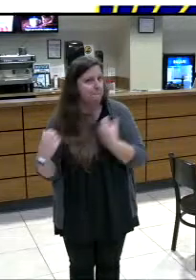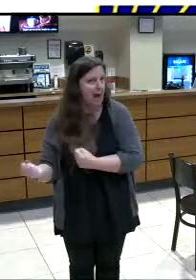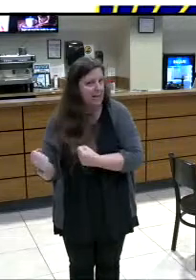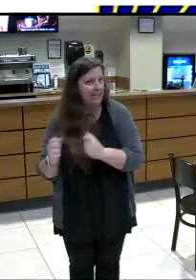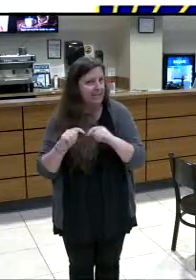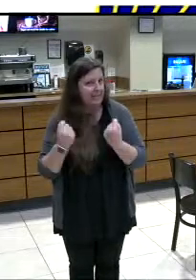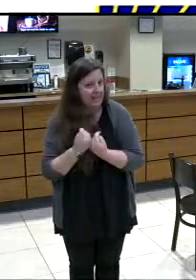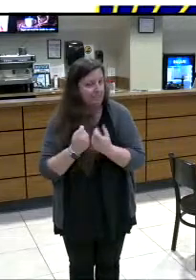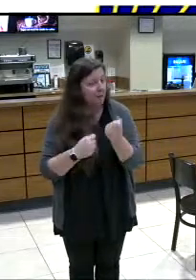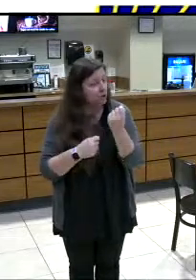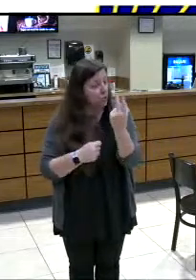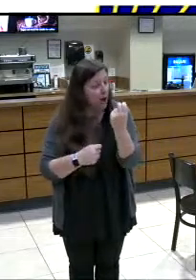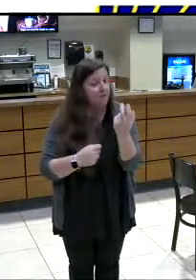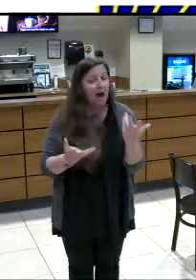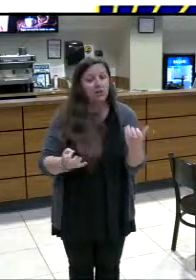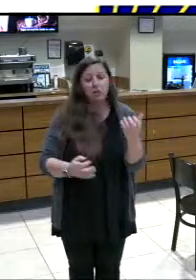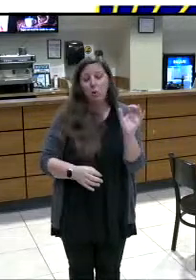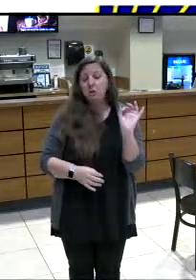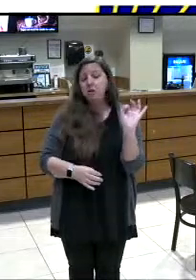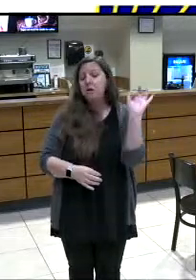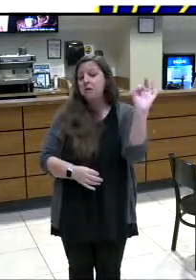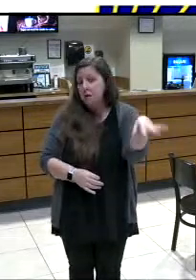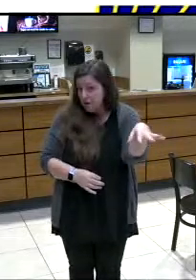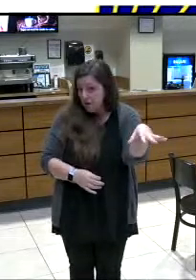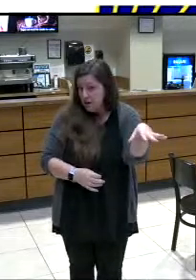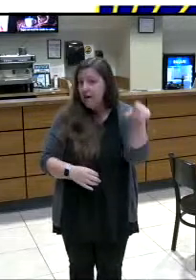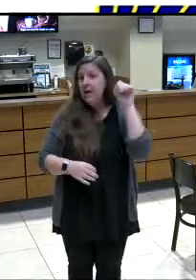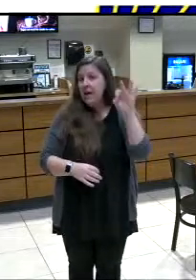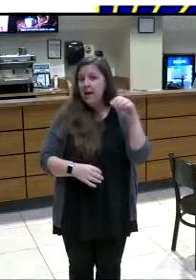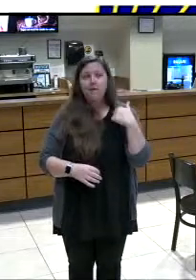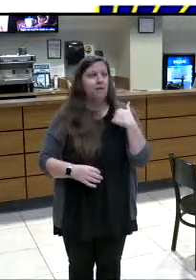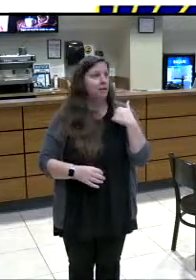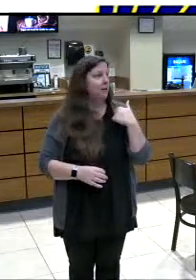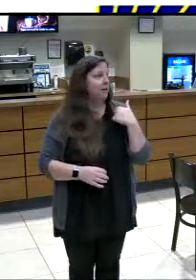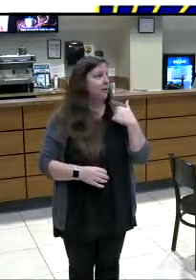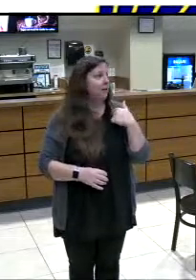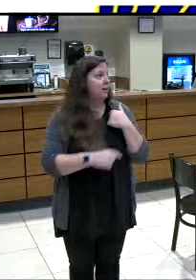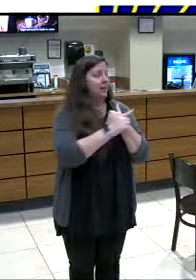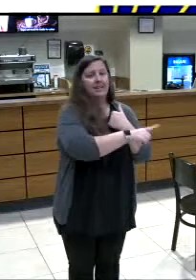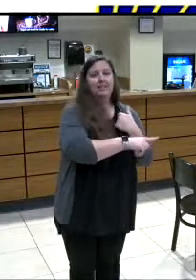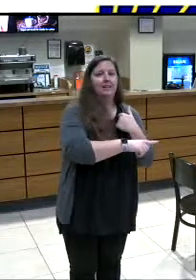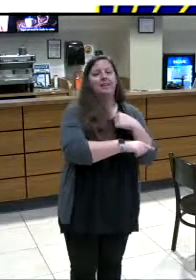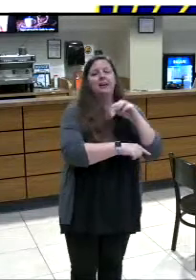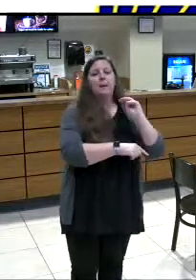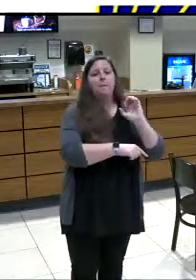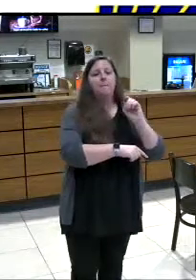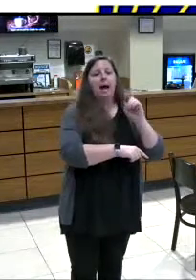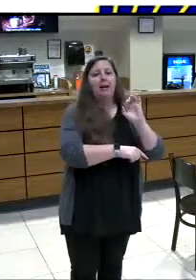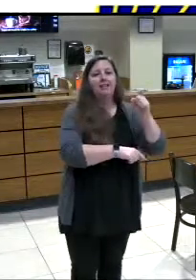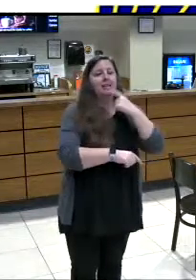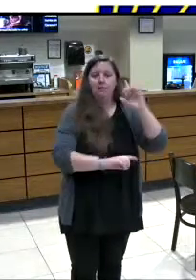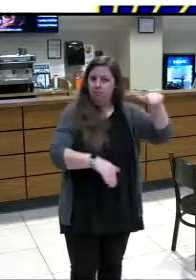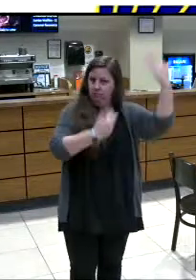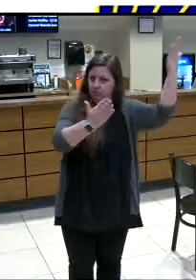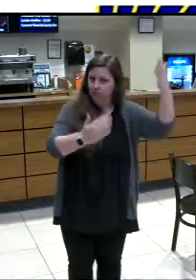note, if we had more school social workers, meaning 1 per building,